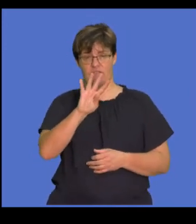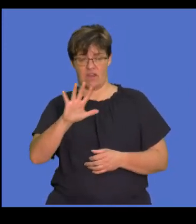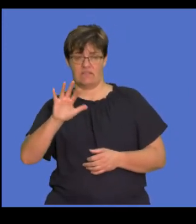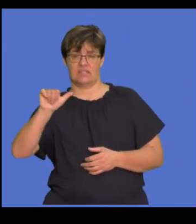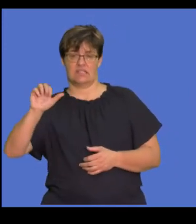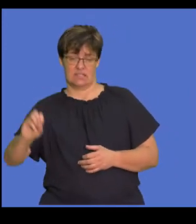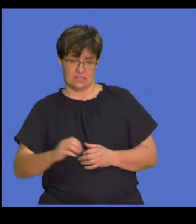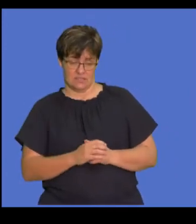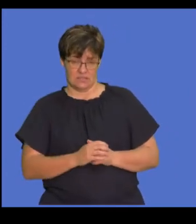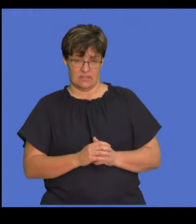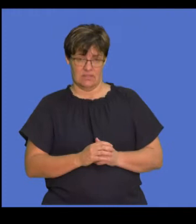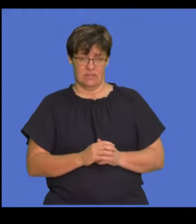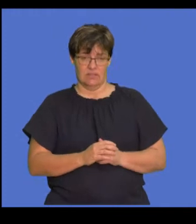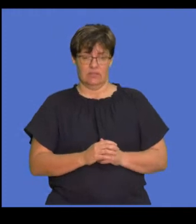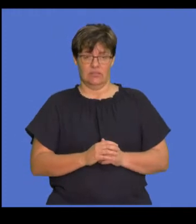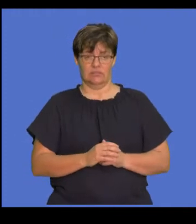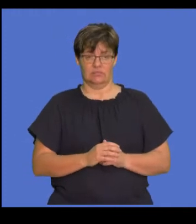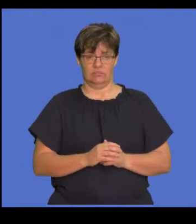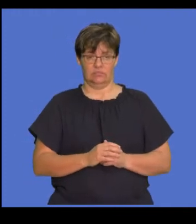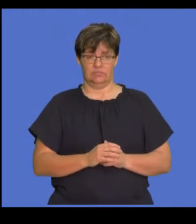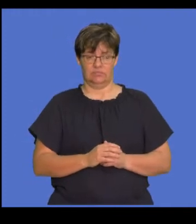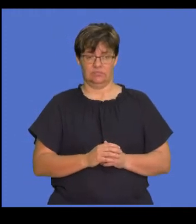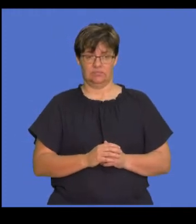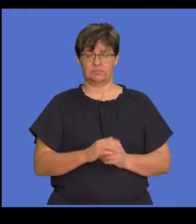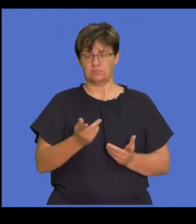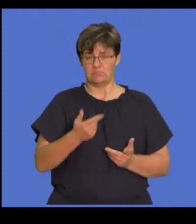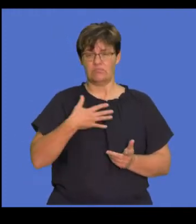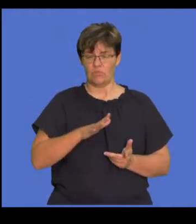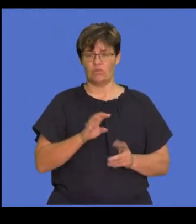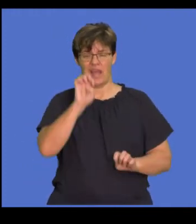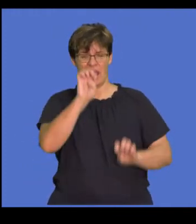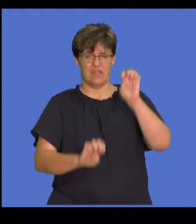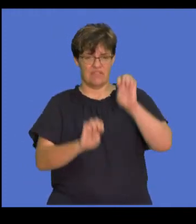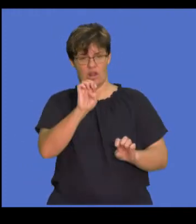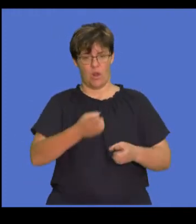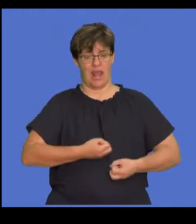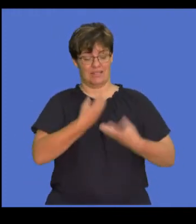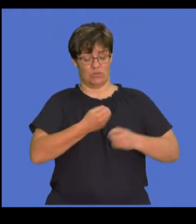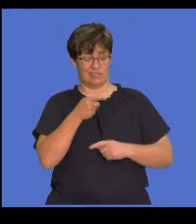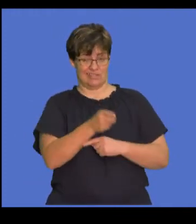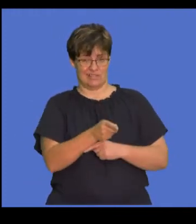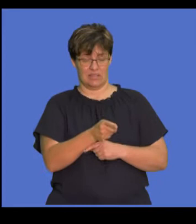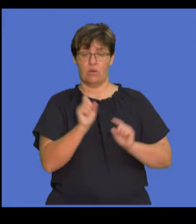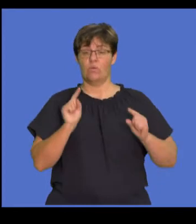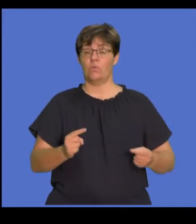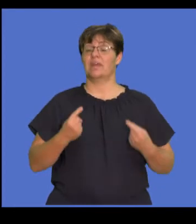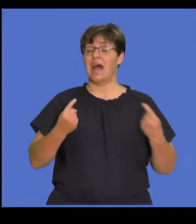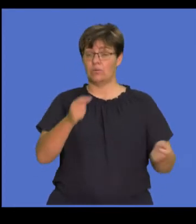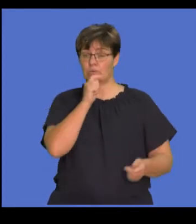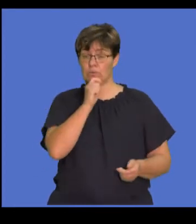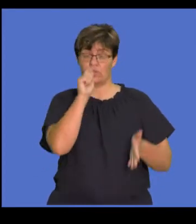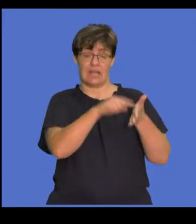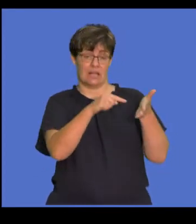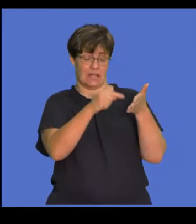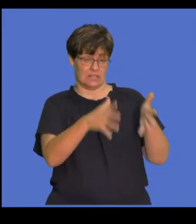60. Now, if the question was to say, evaluate the following expressions without